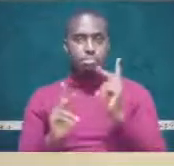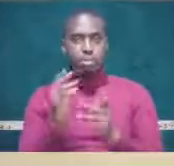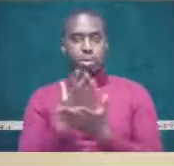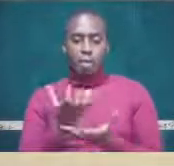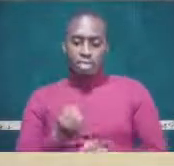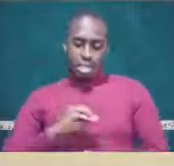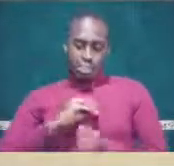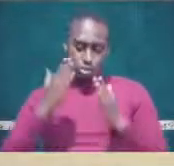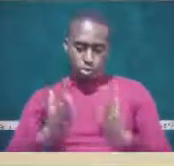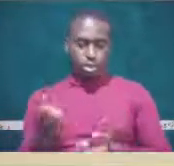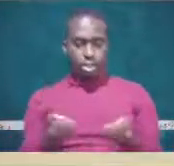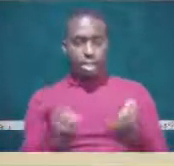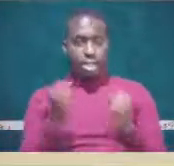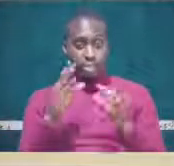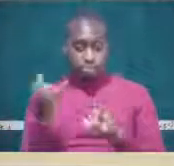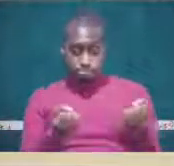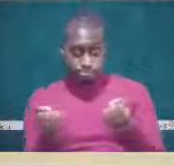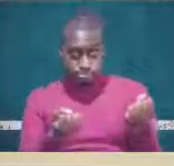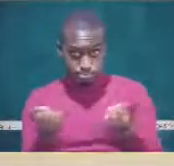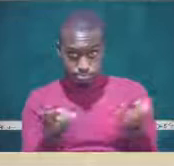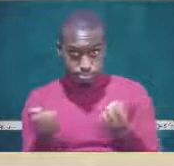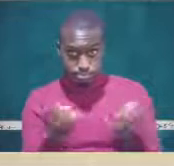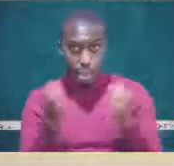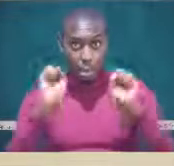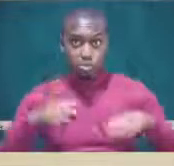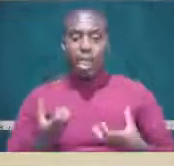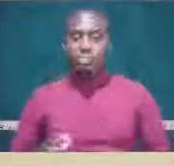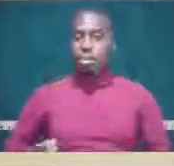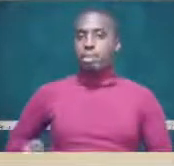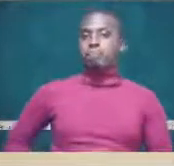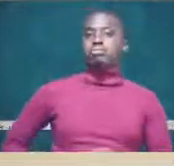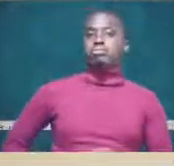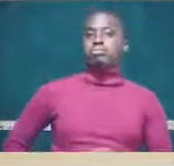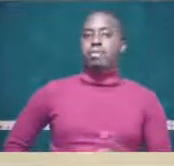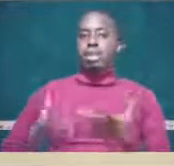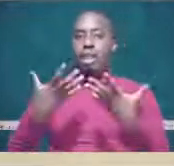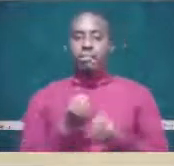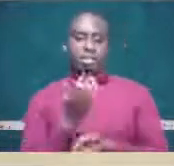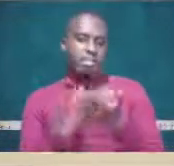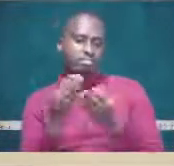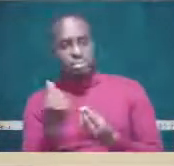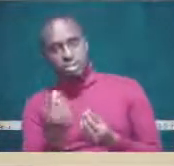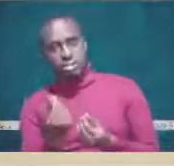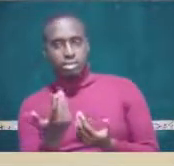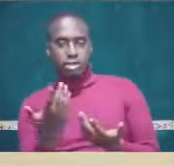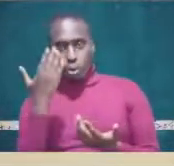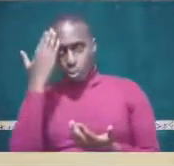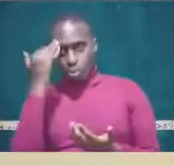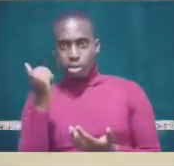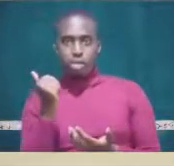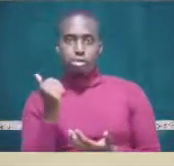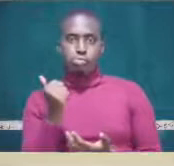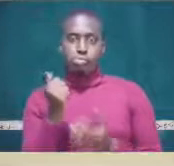own cars, when they are traveling, they should have money in their pockets. They should have some money in their pockets, so